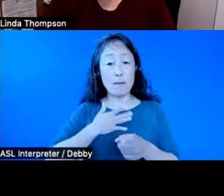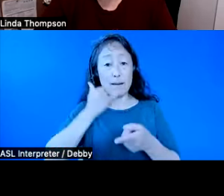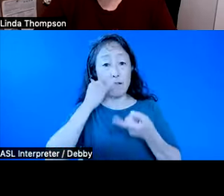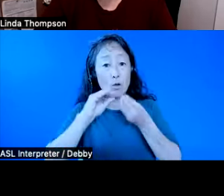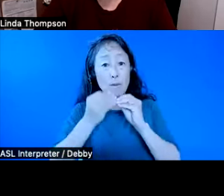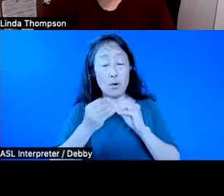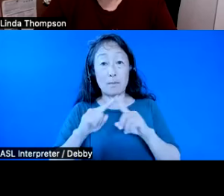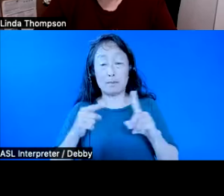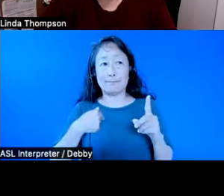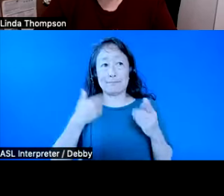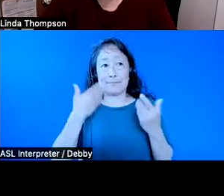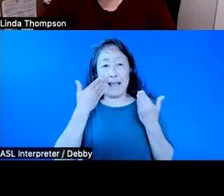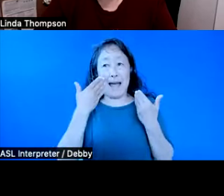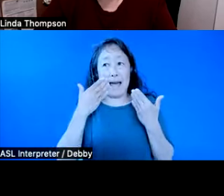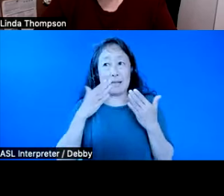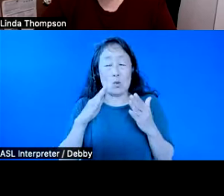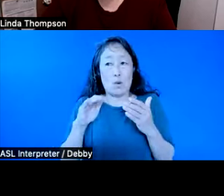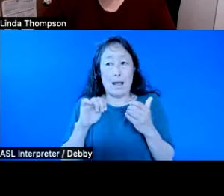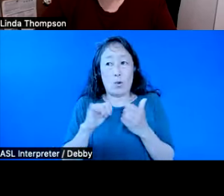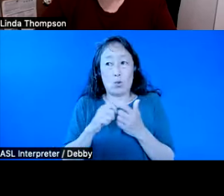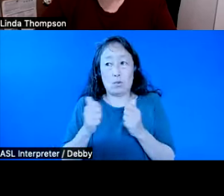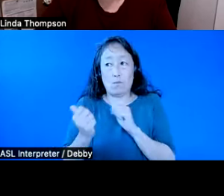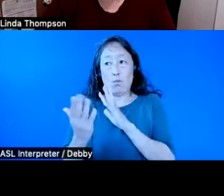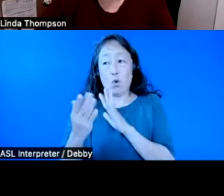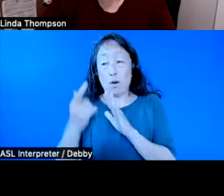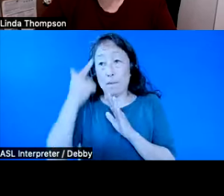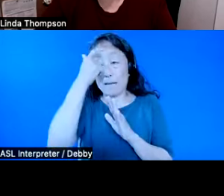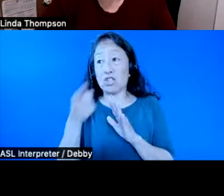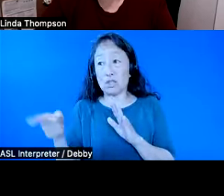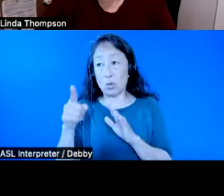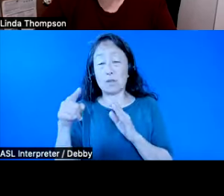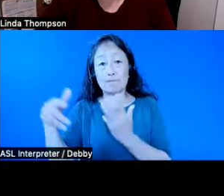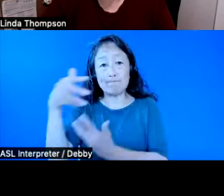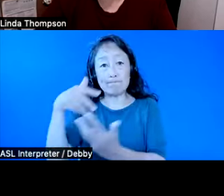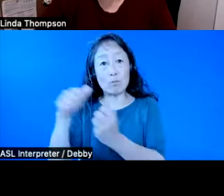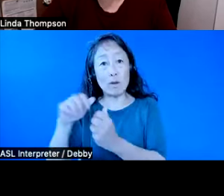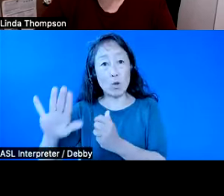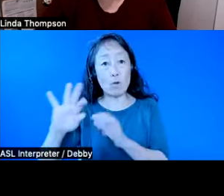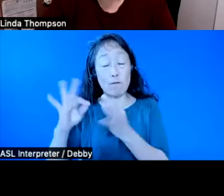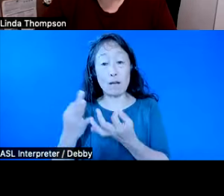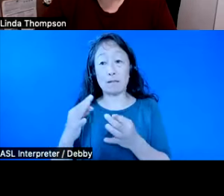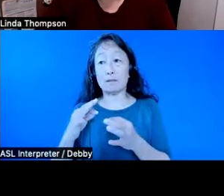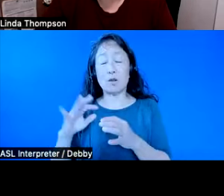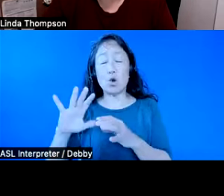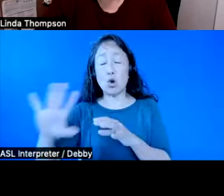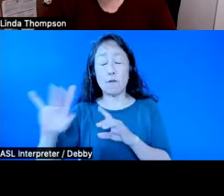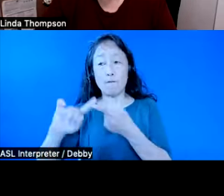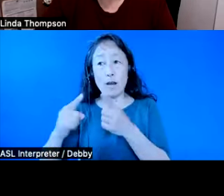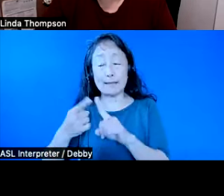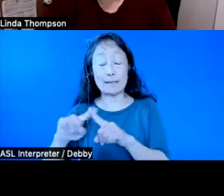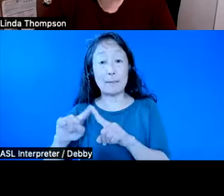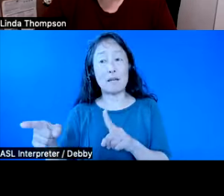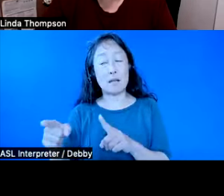her because, you know, she was with her friends, of course. But she just had all the screaming out for help signs, you